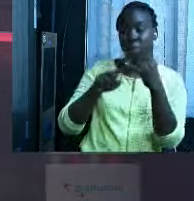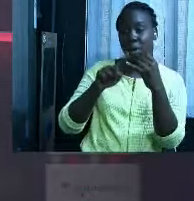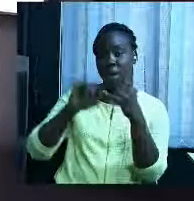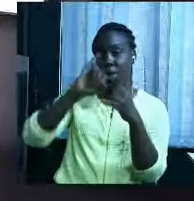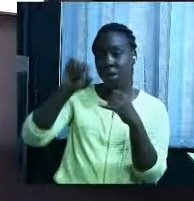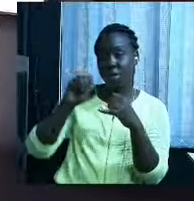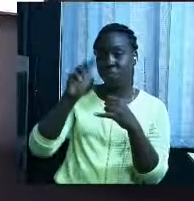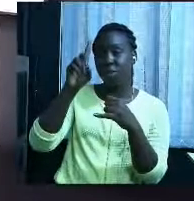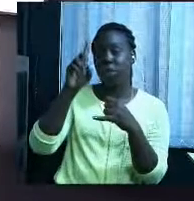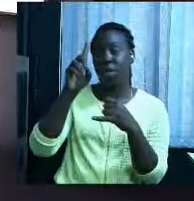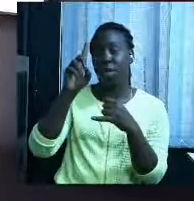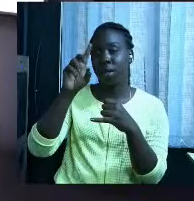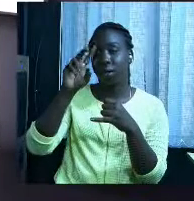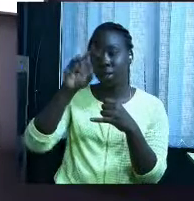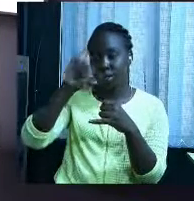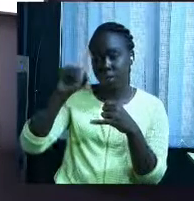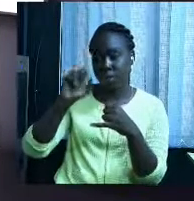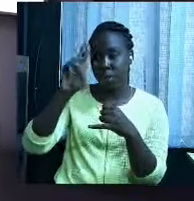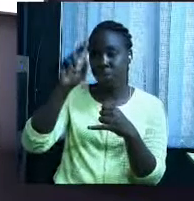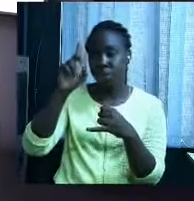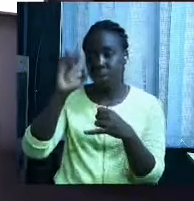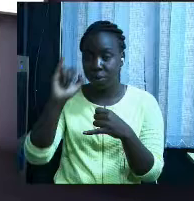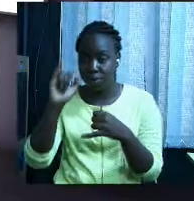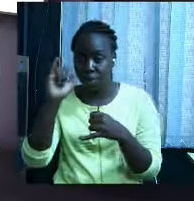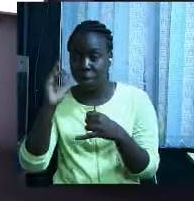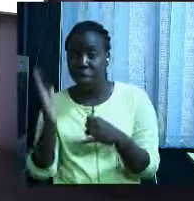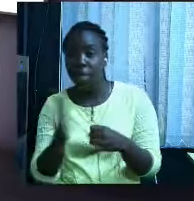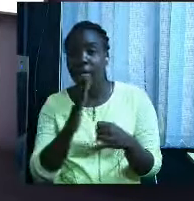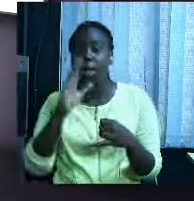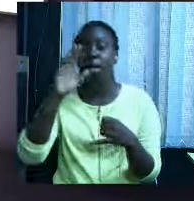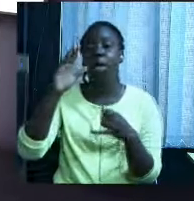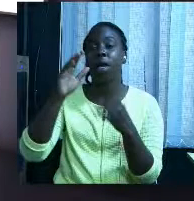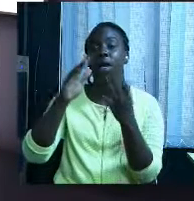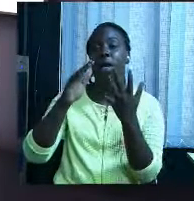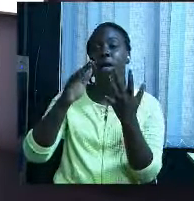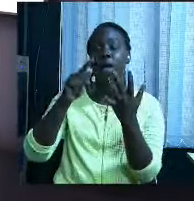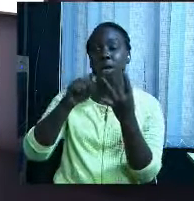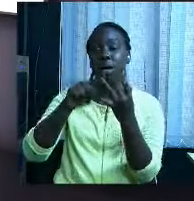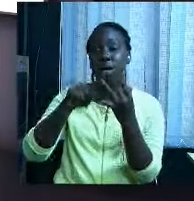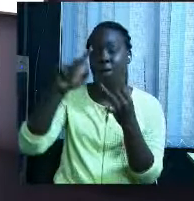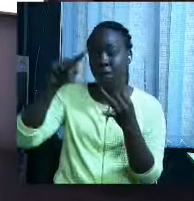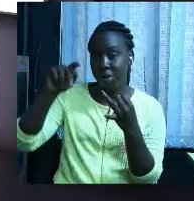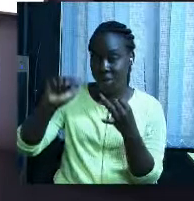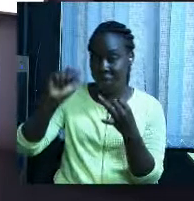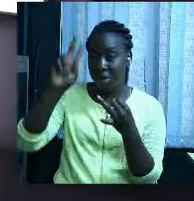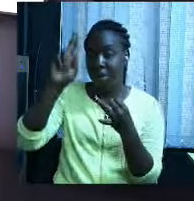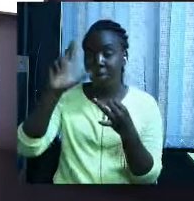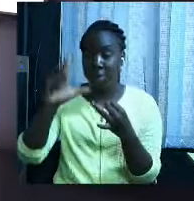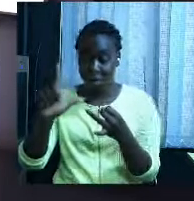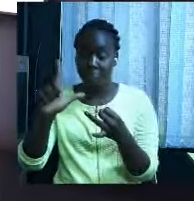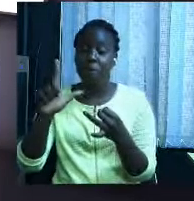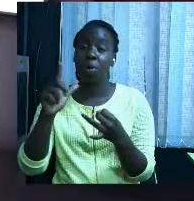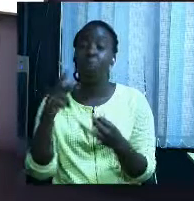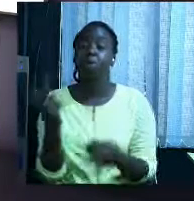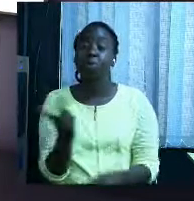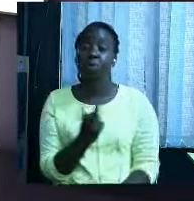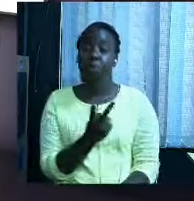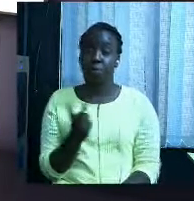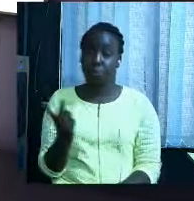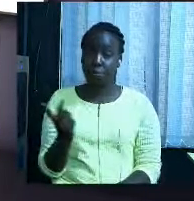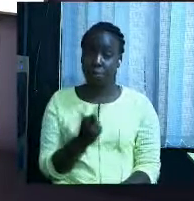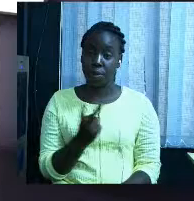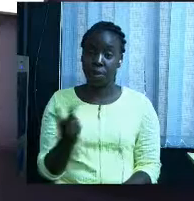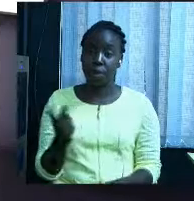Paul from the Communication Authority, and Judy from Accessible Persons with